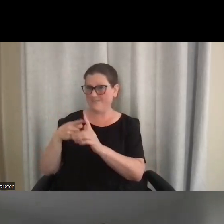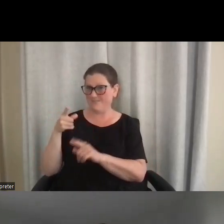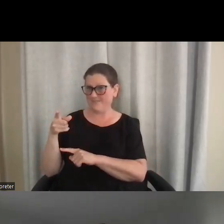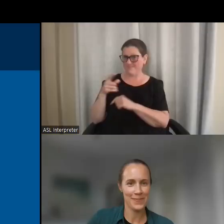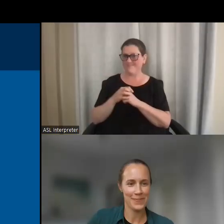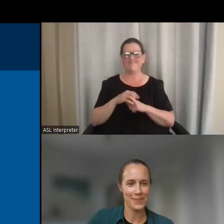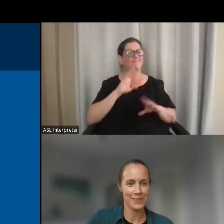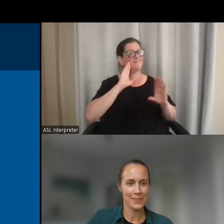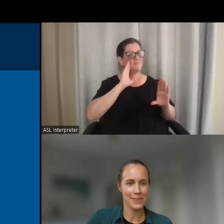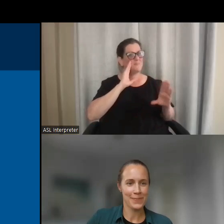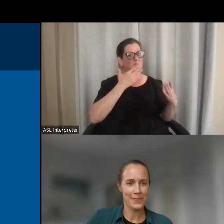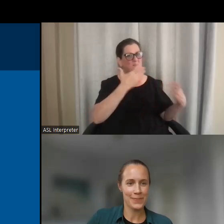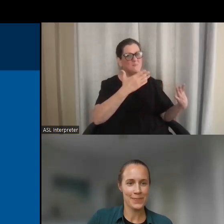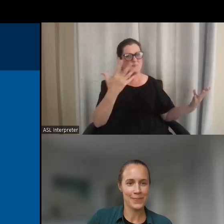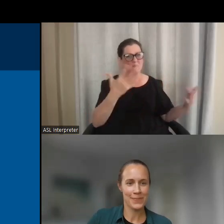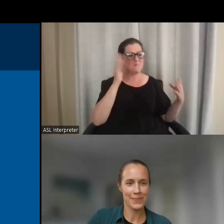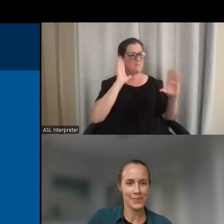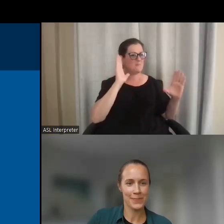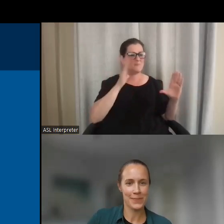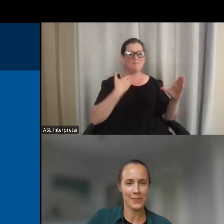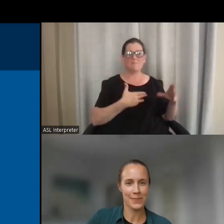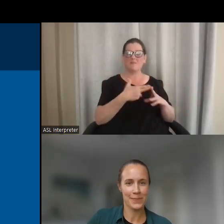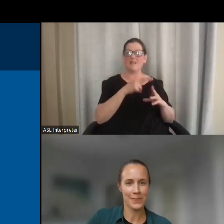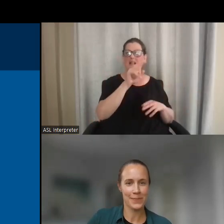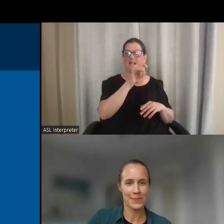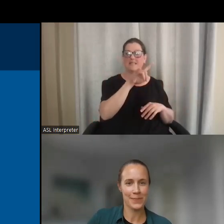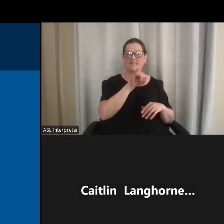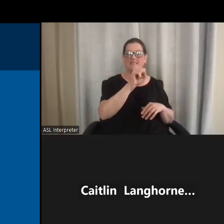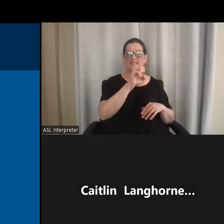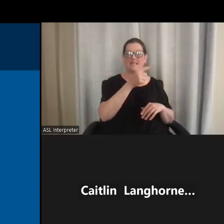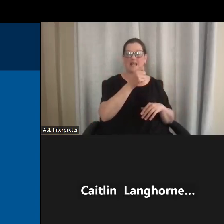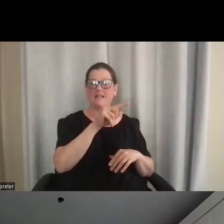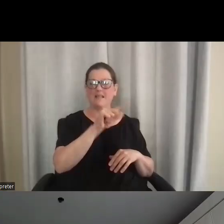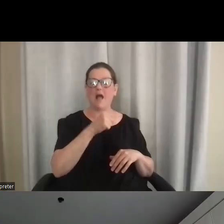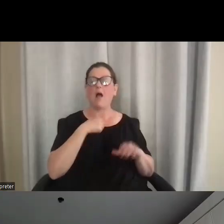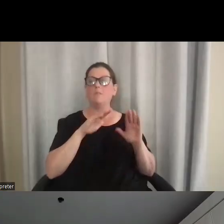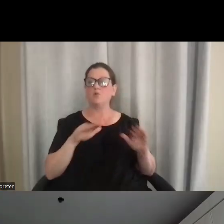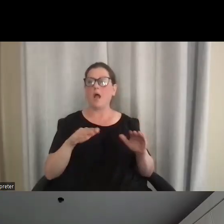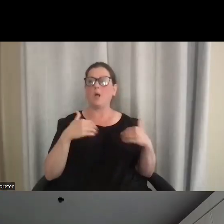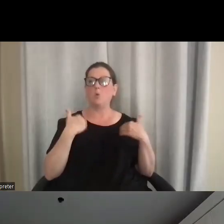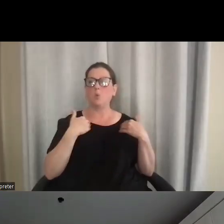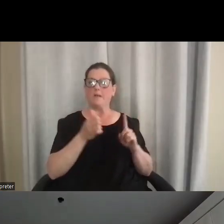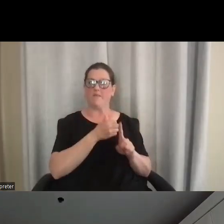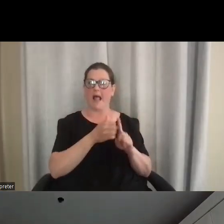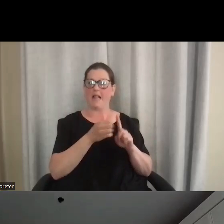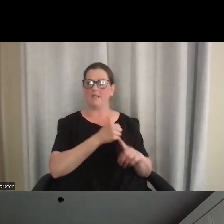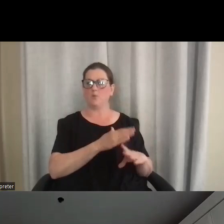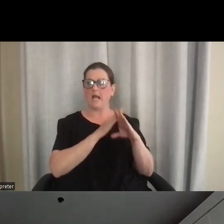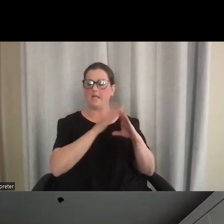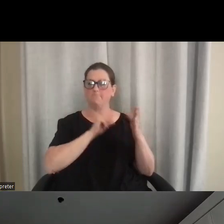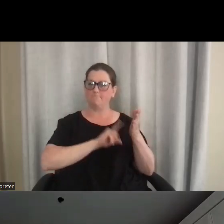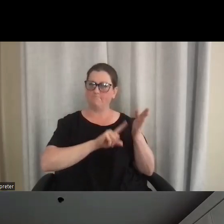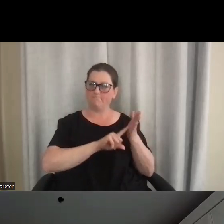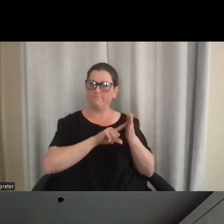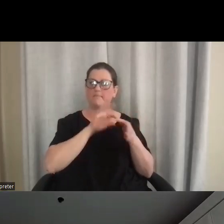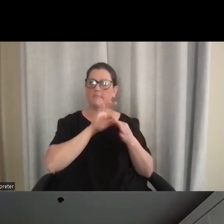Hi, thank you so much. Hello, everyone. My name is Lindsay Sagasta. I'm a child and youth violence prevention epidemiologist with the Mass Department